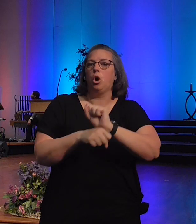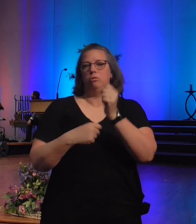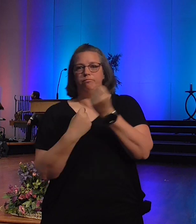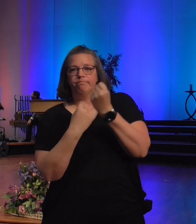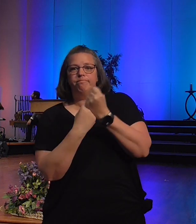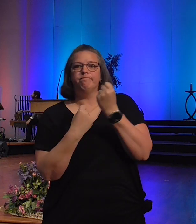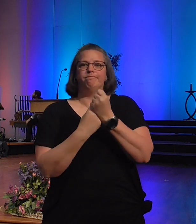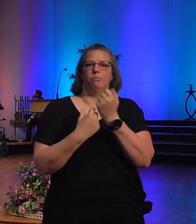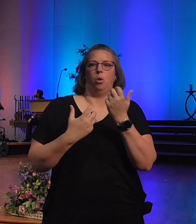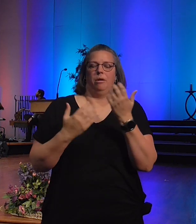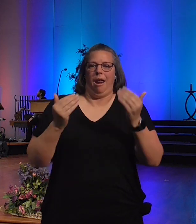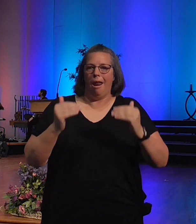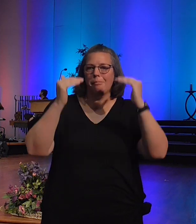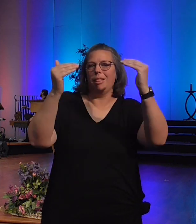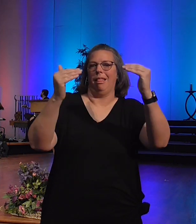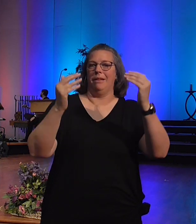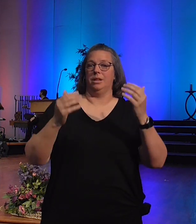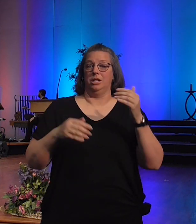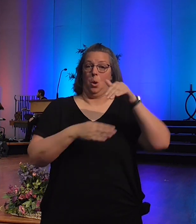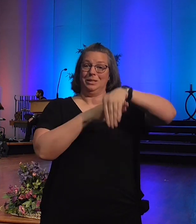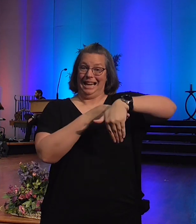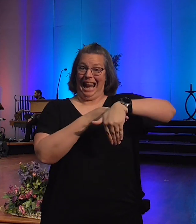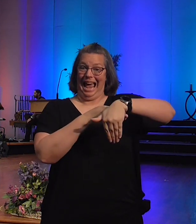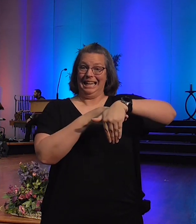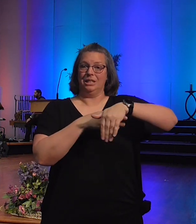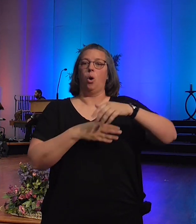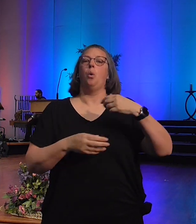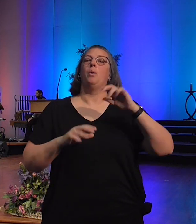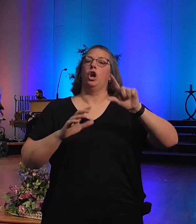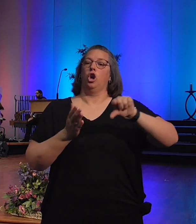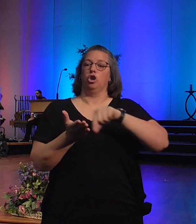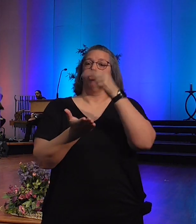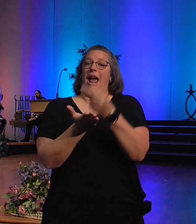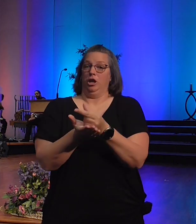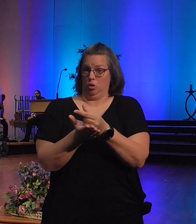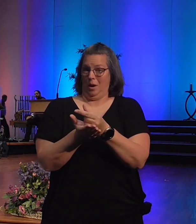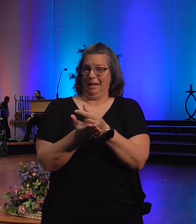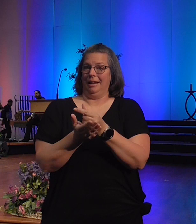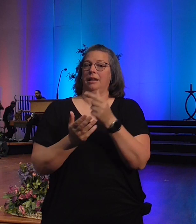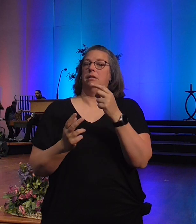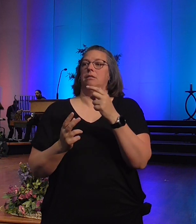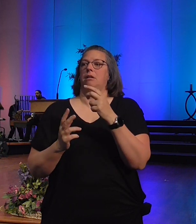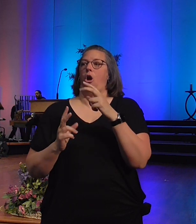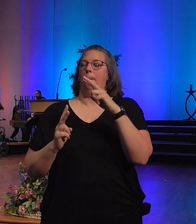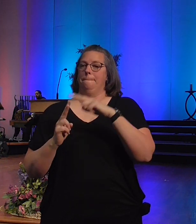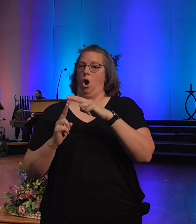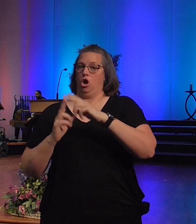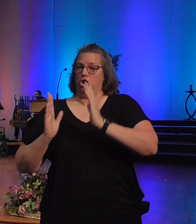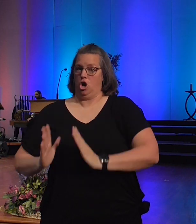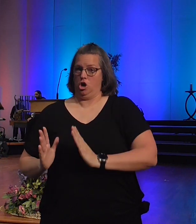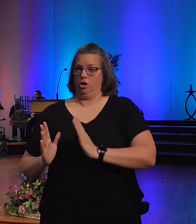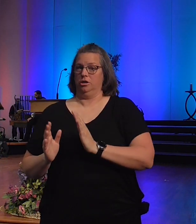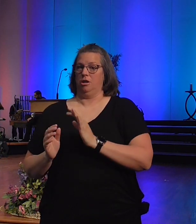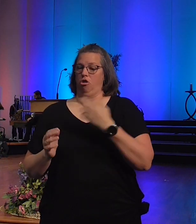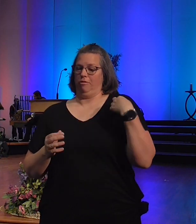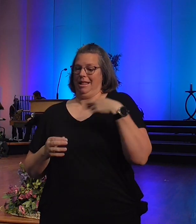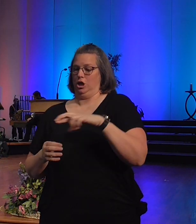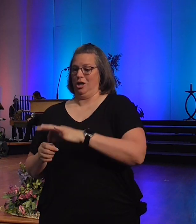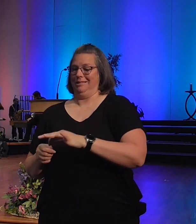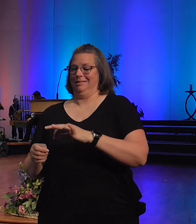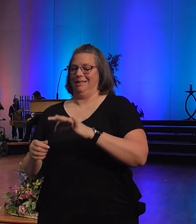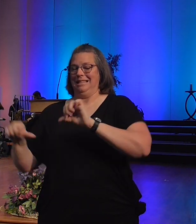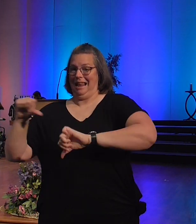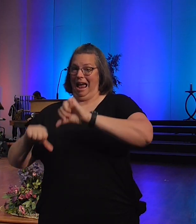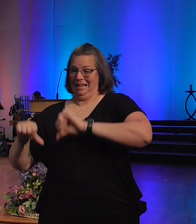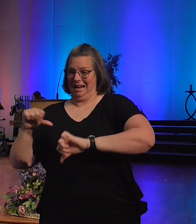uplift people. And tonight we are graduating practitioners of religious science who are going to be serving here in